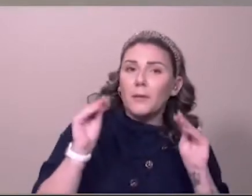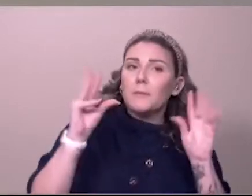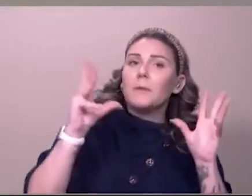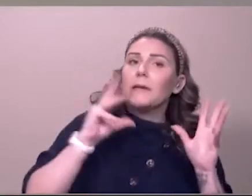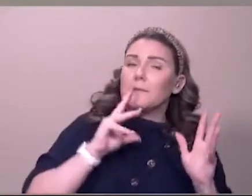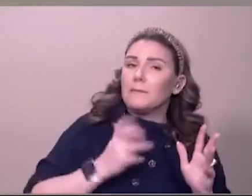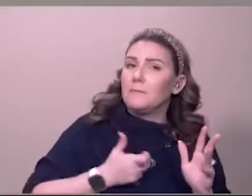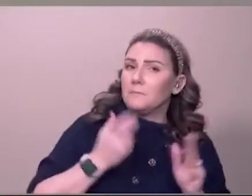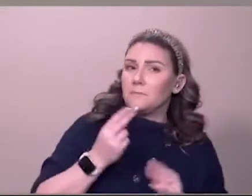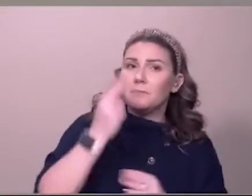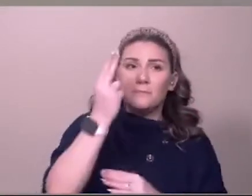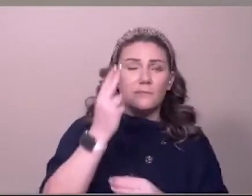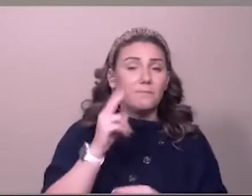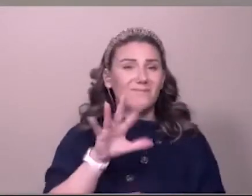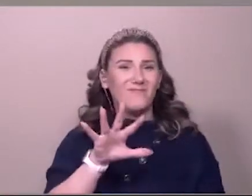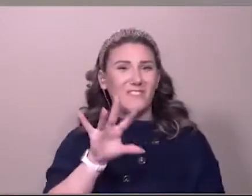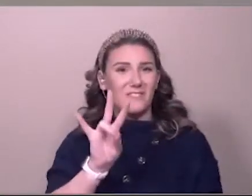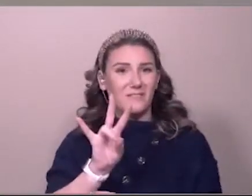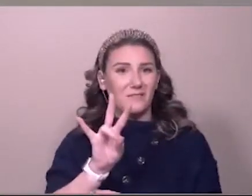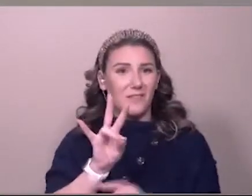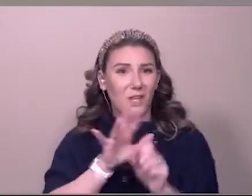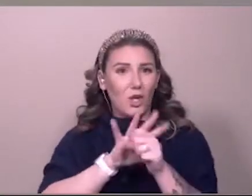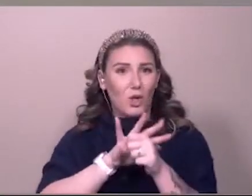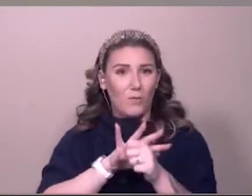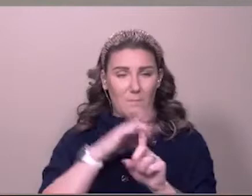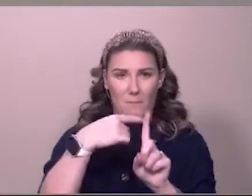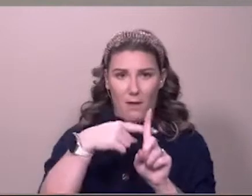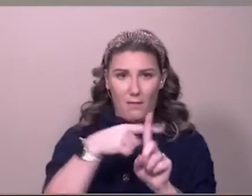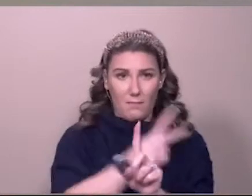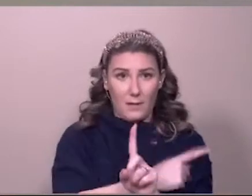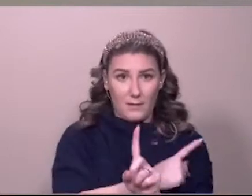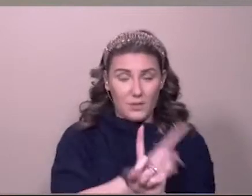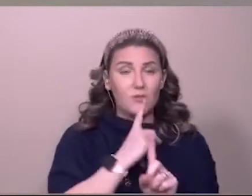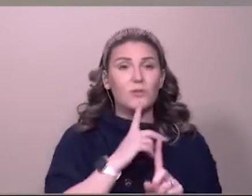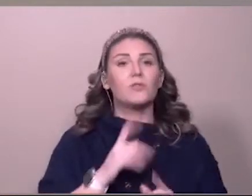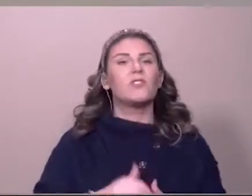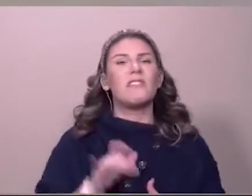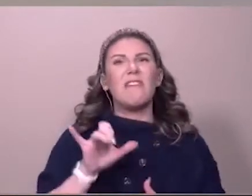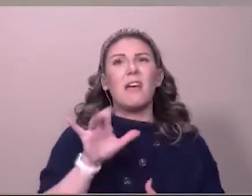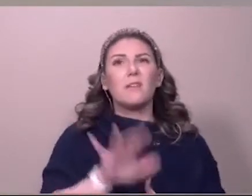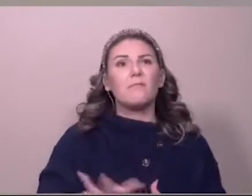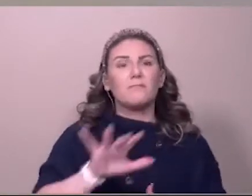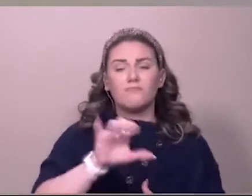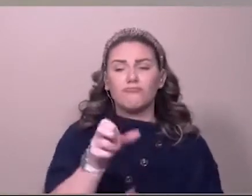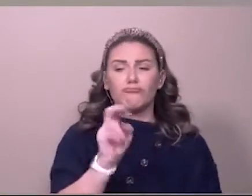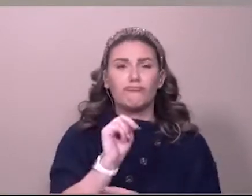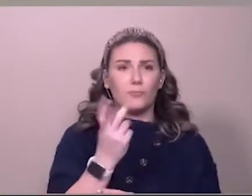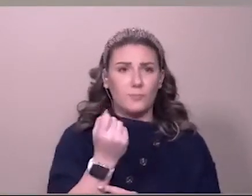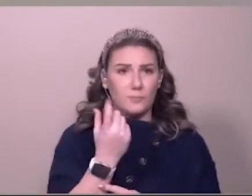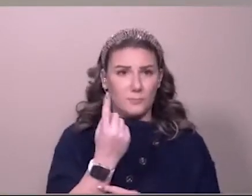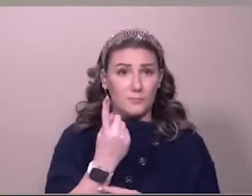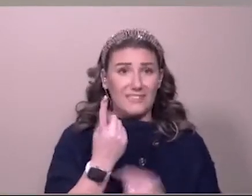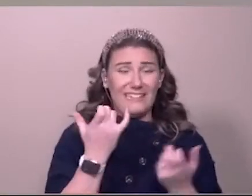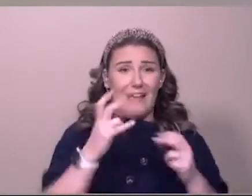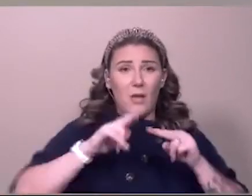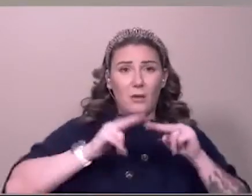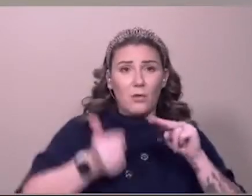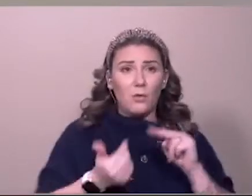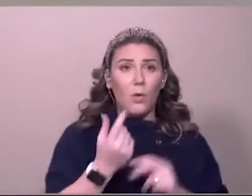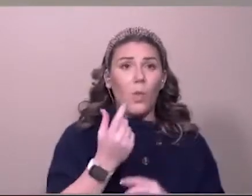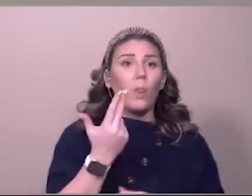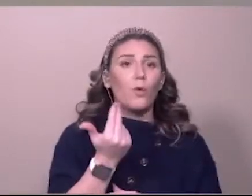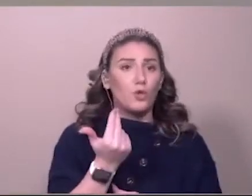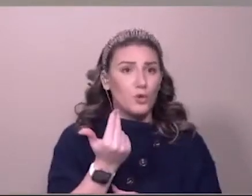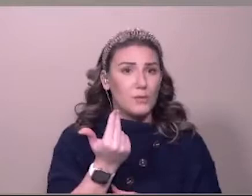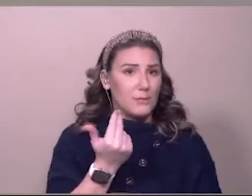high was 57 COVID positive patients. That was around January 11th, and we are down to 13